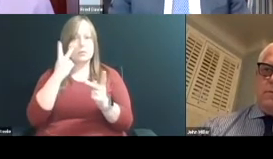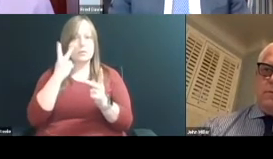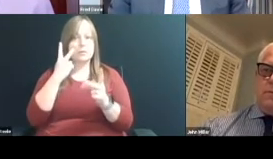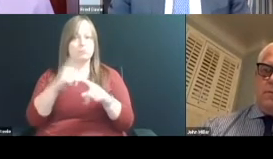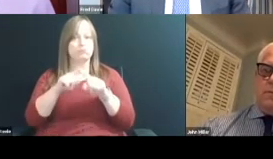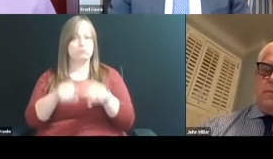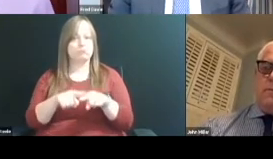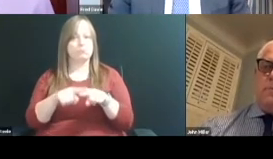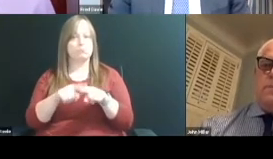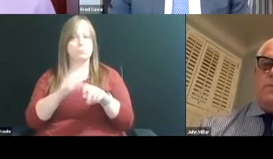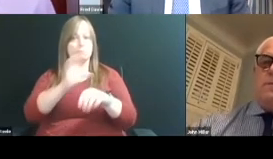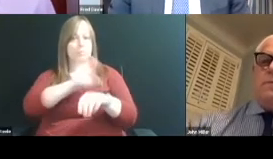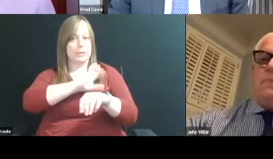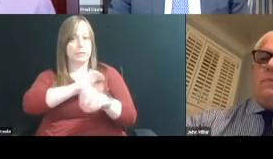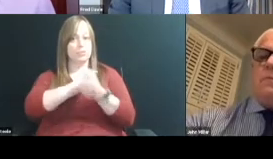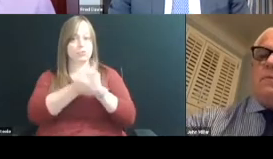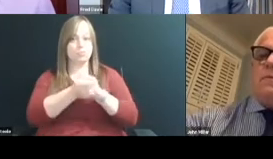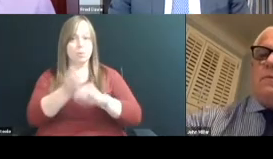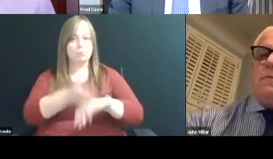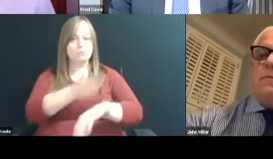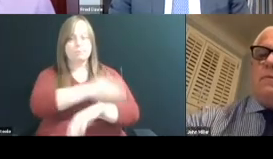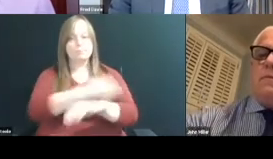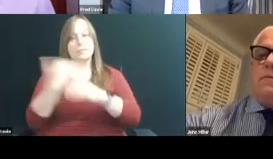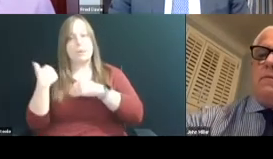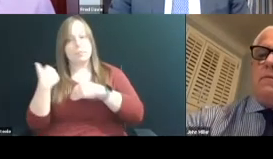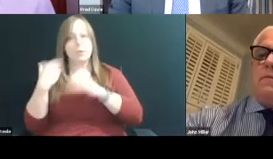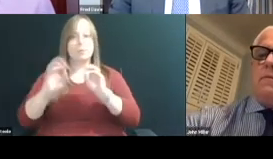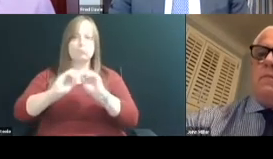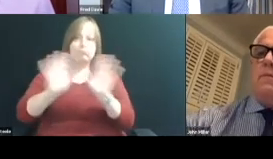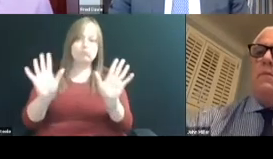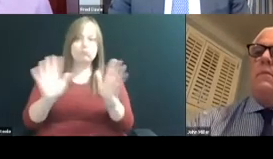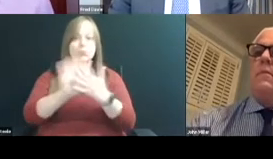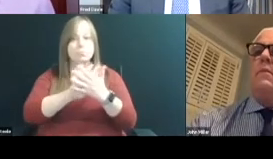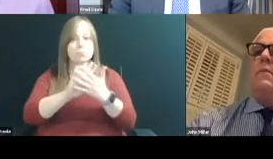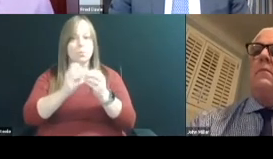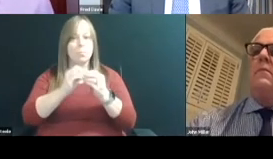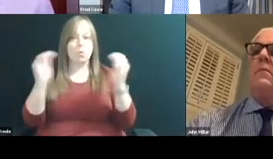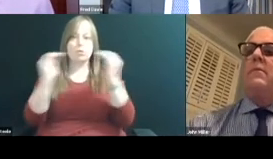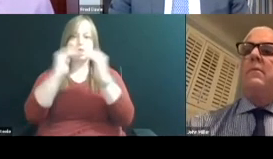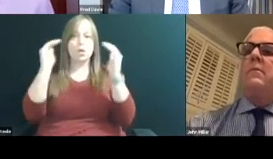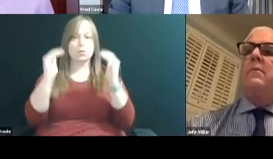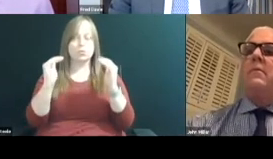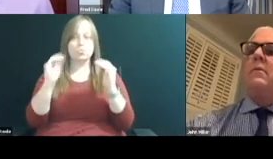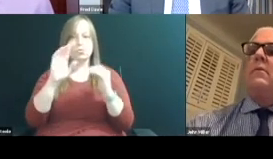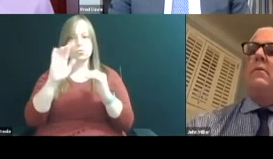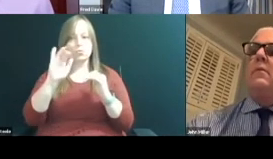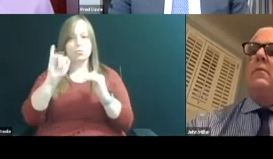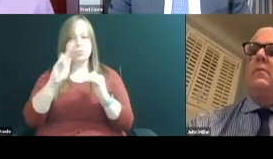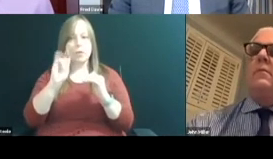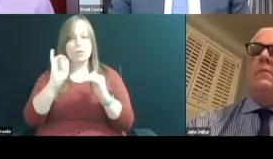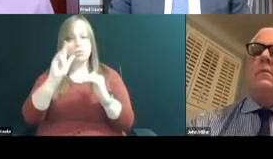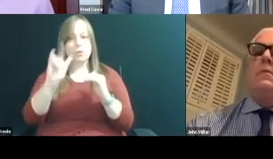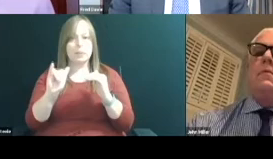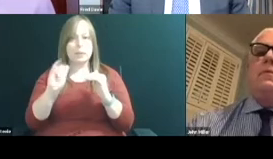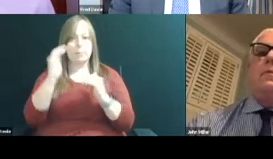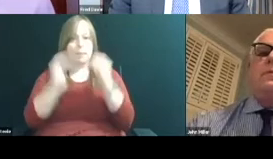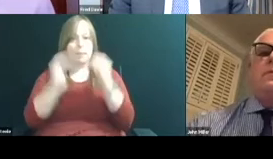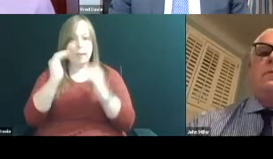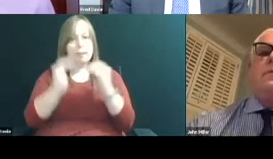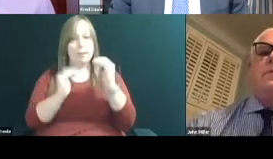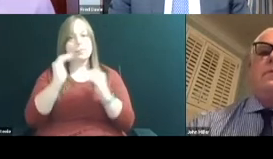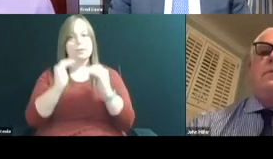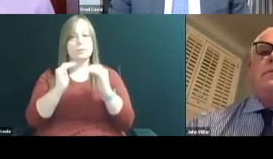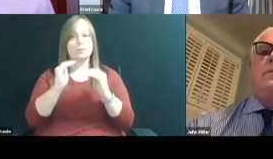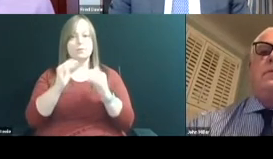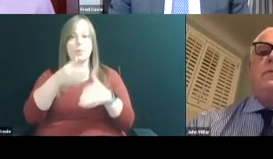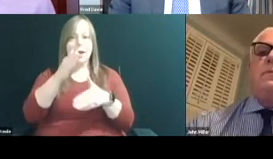for police reform, for accountability, transparency, more just and racially balanced policing, for